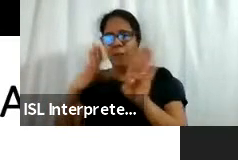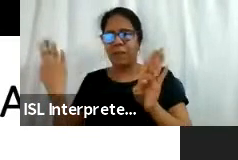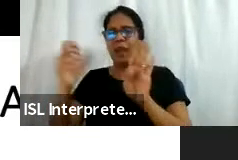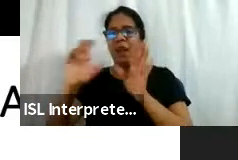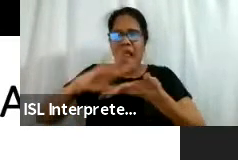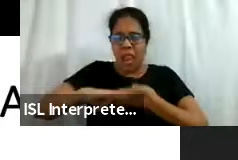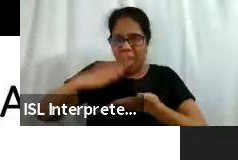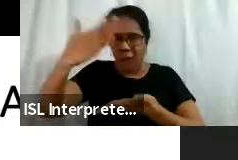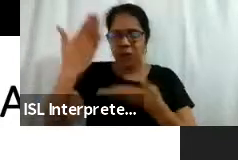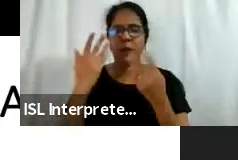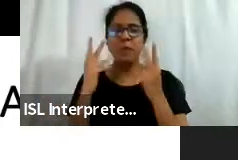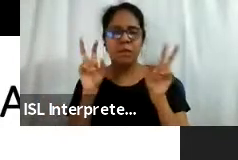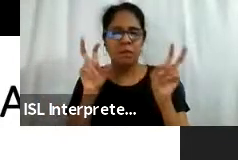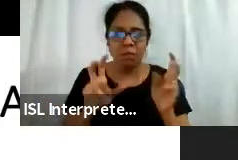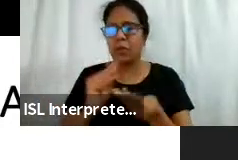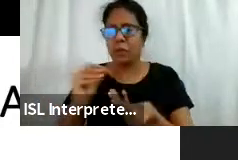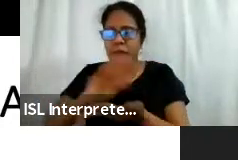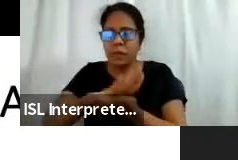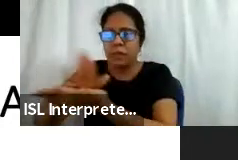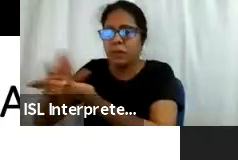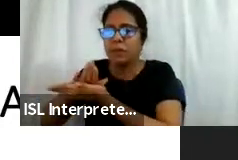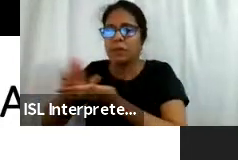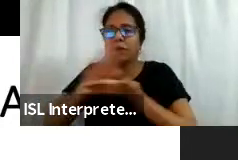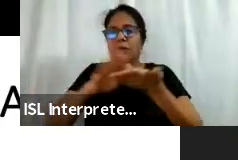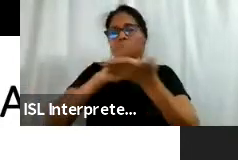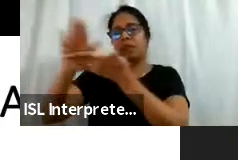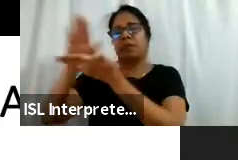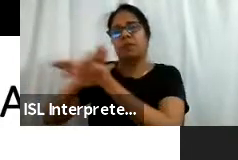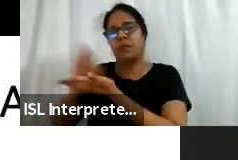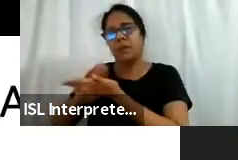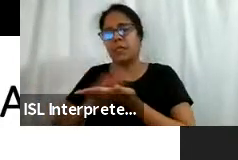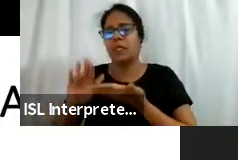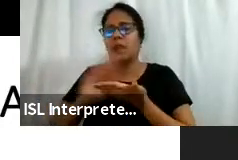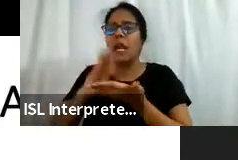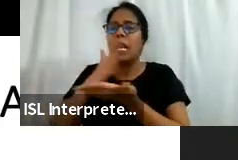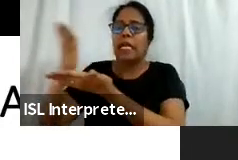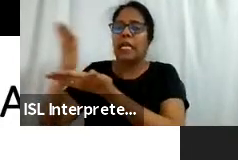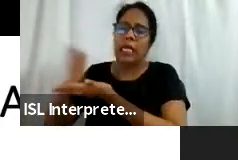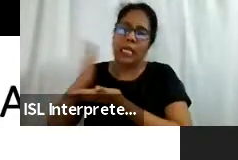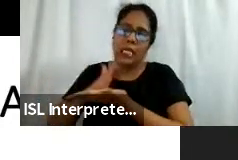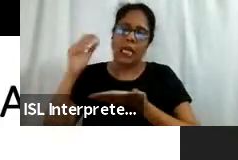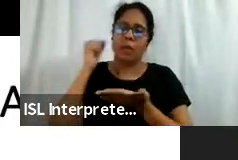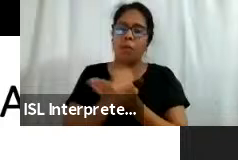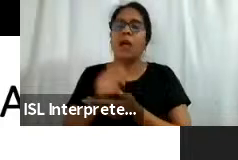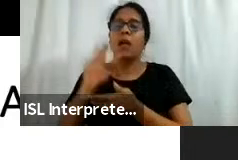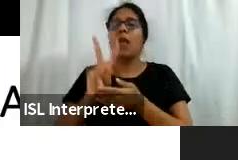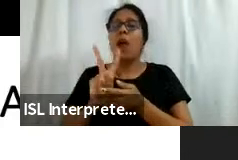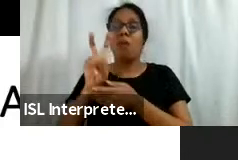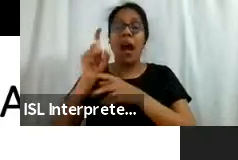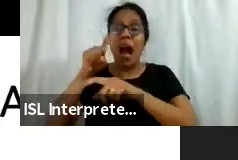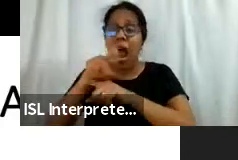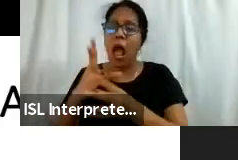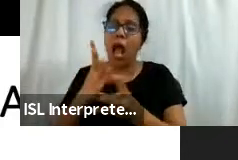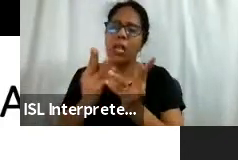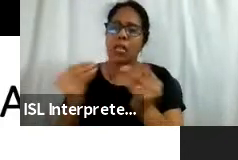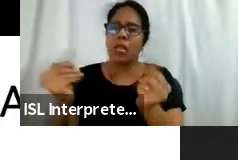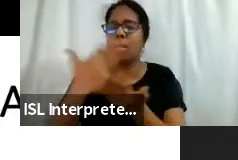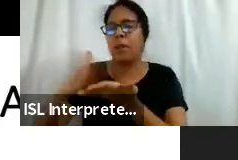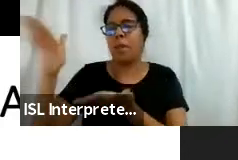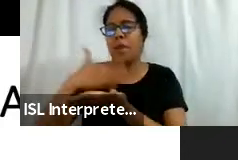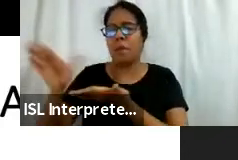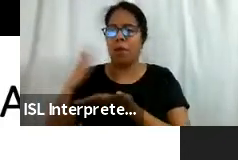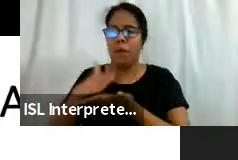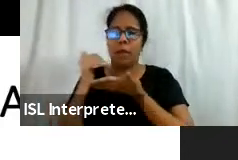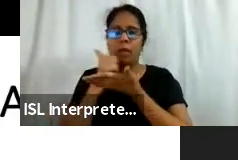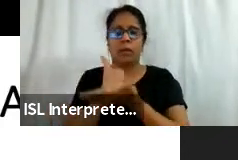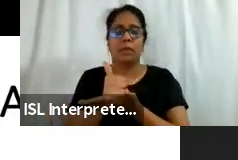for a long time, just wipe them with hypochlorite solution. It just reduces the viral load in your room. Strictly